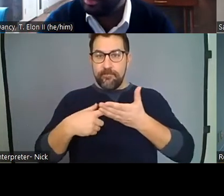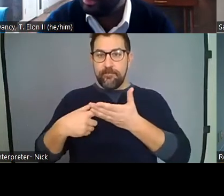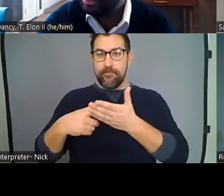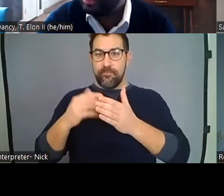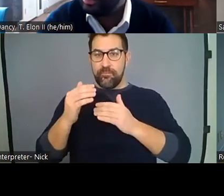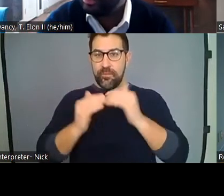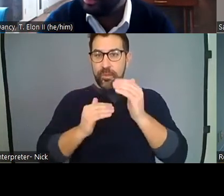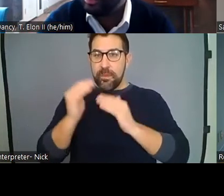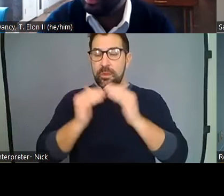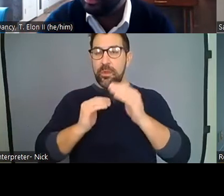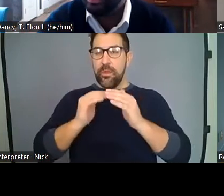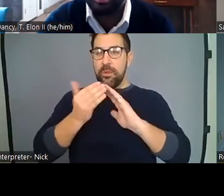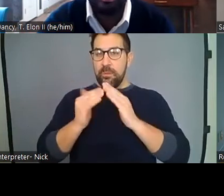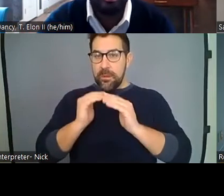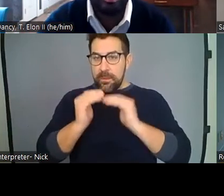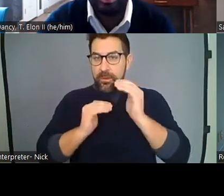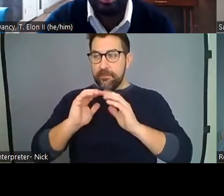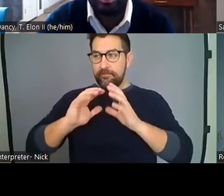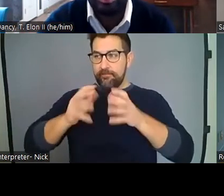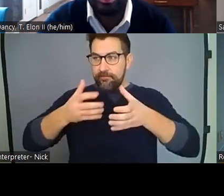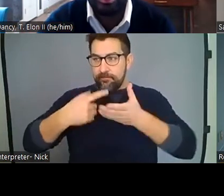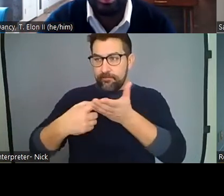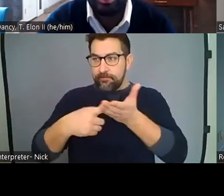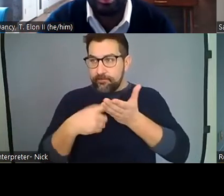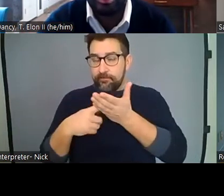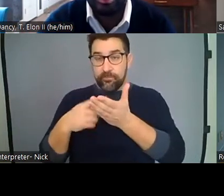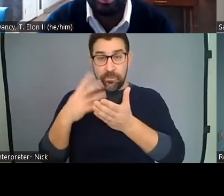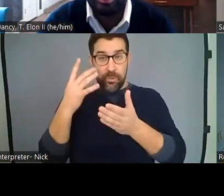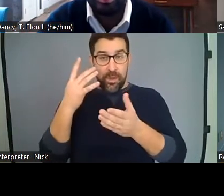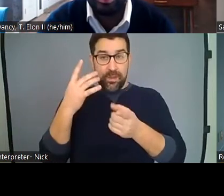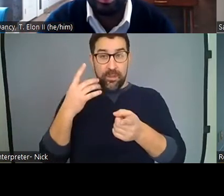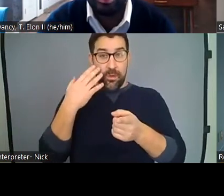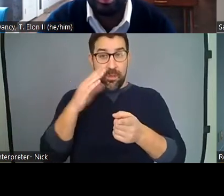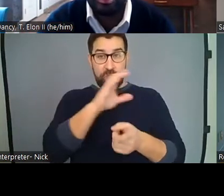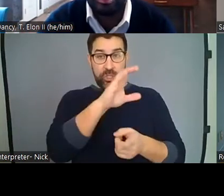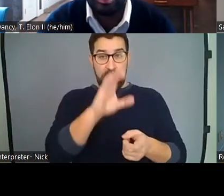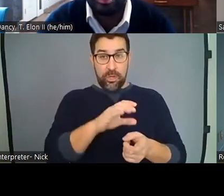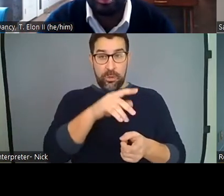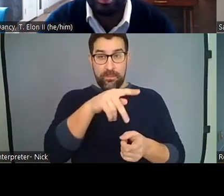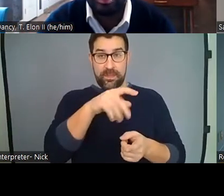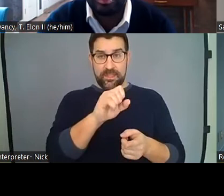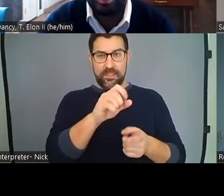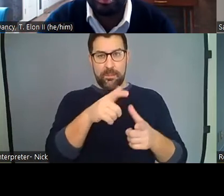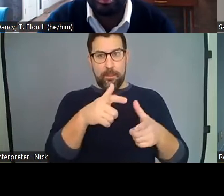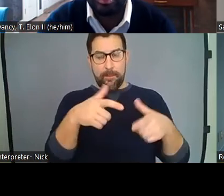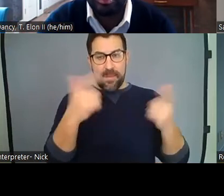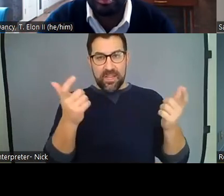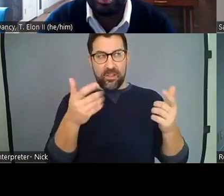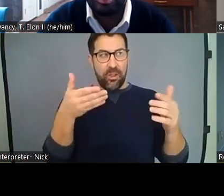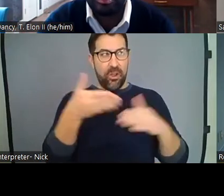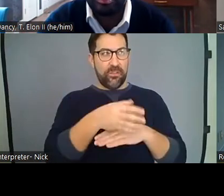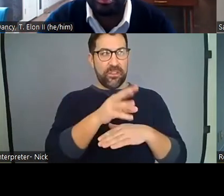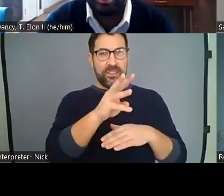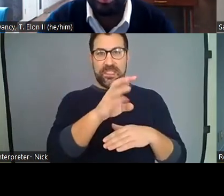community building too, because I think that when it comes to, because Chicago Public Schools is just so large with over like